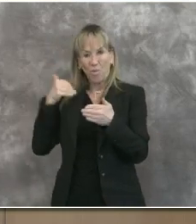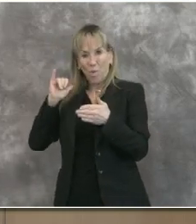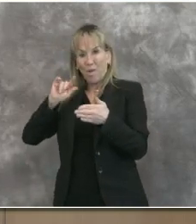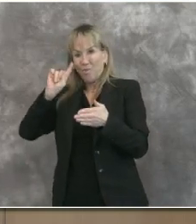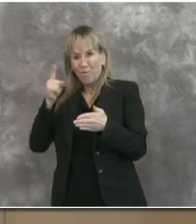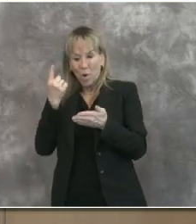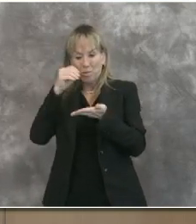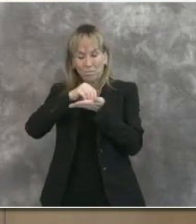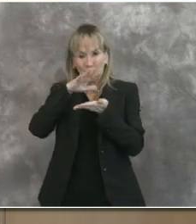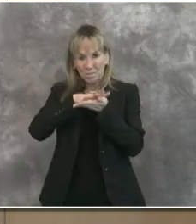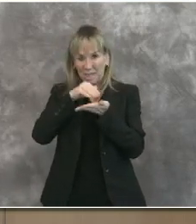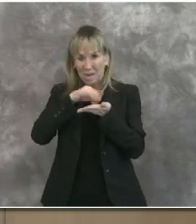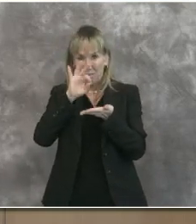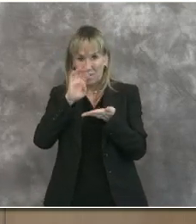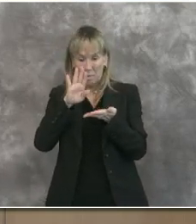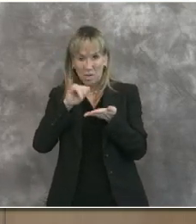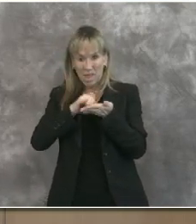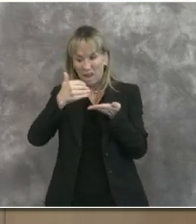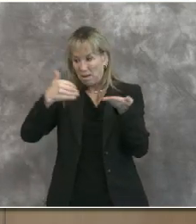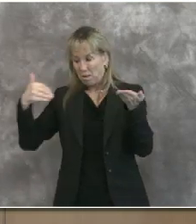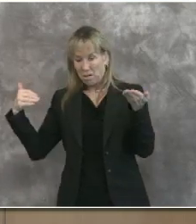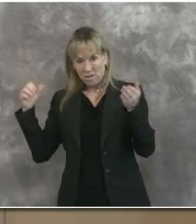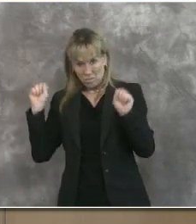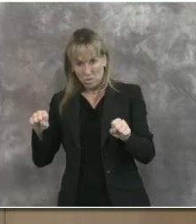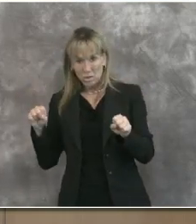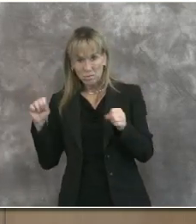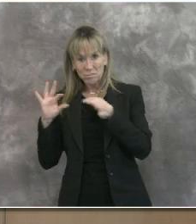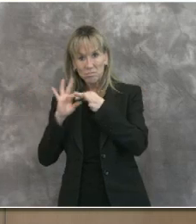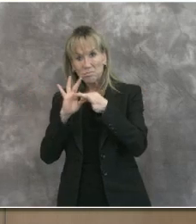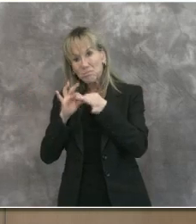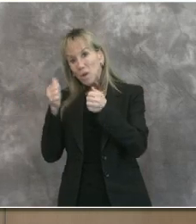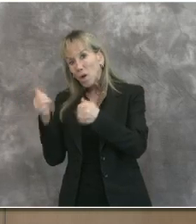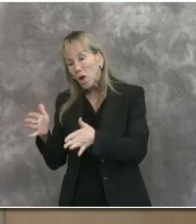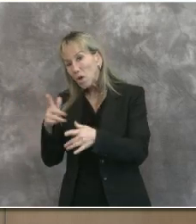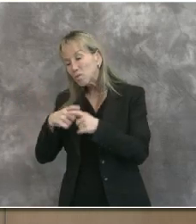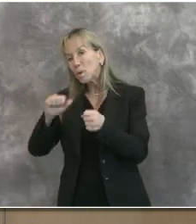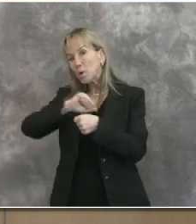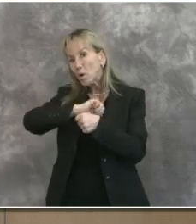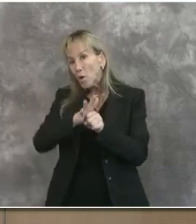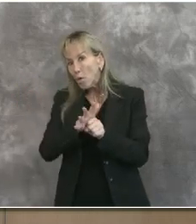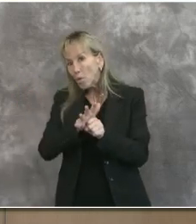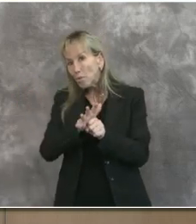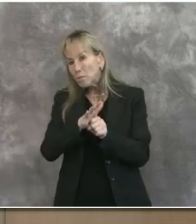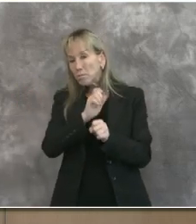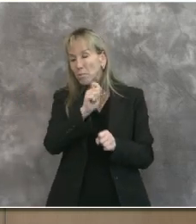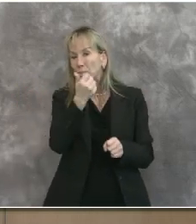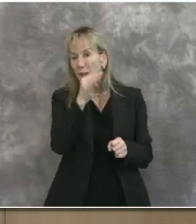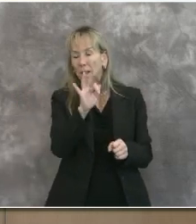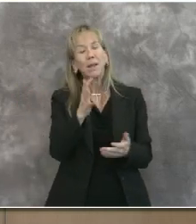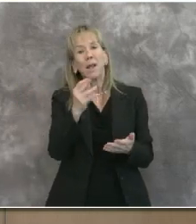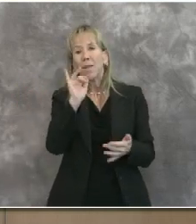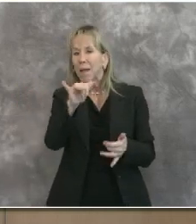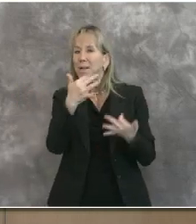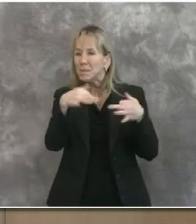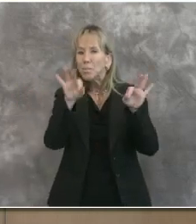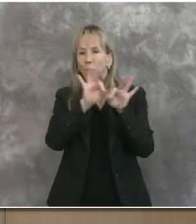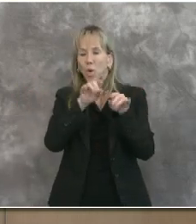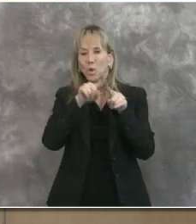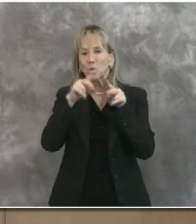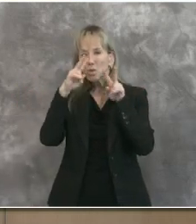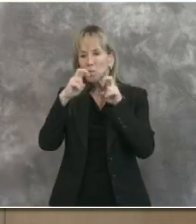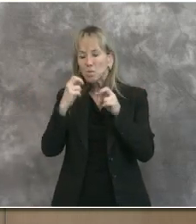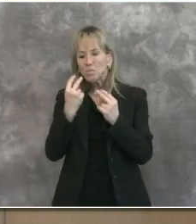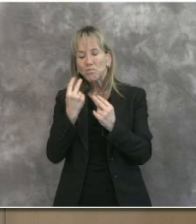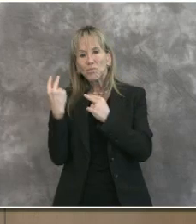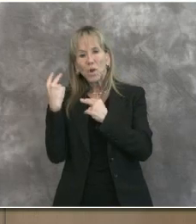to COVID. And again, it's important to look back to understand origins,